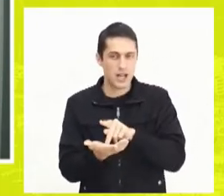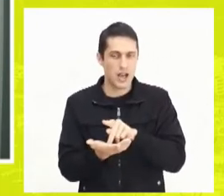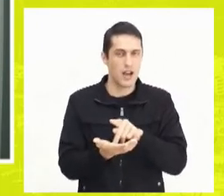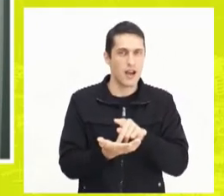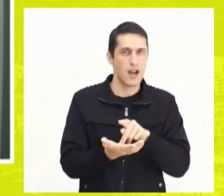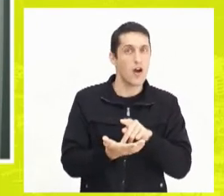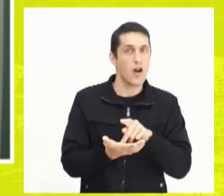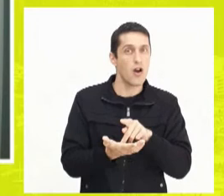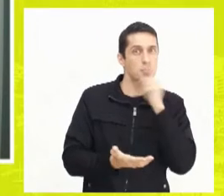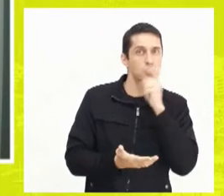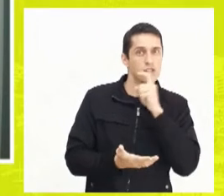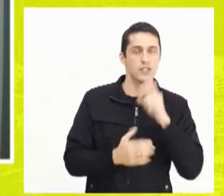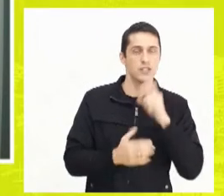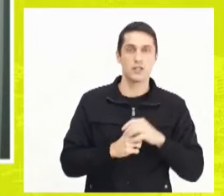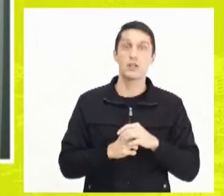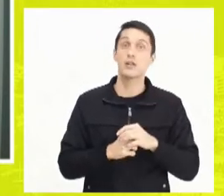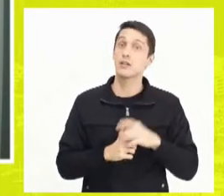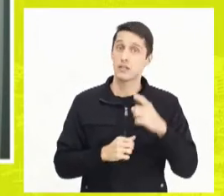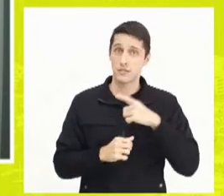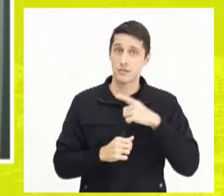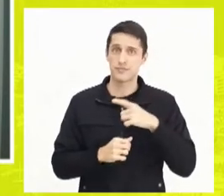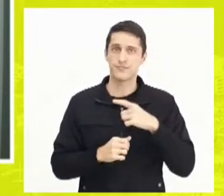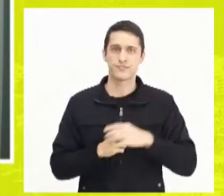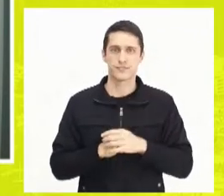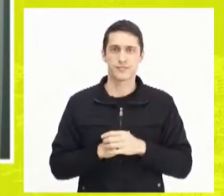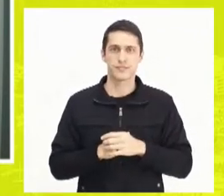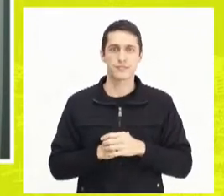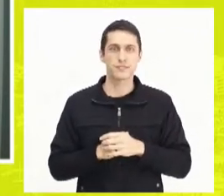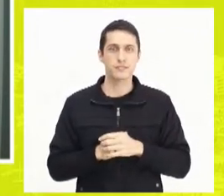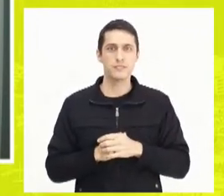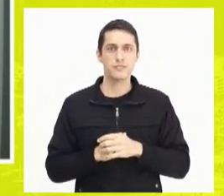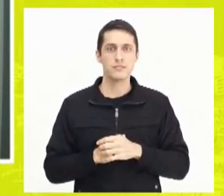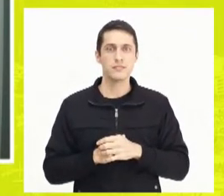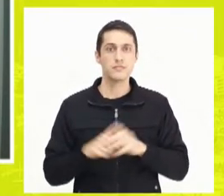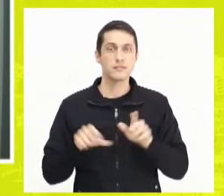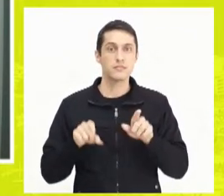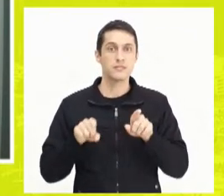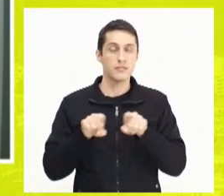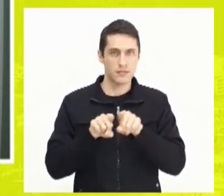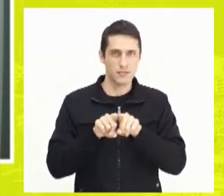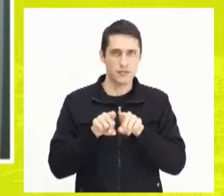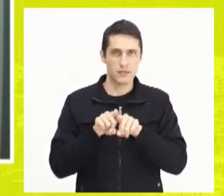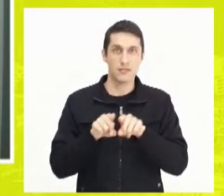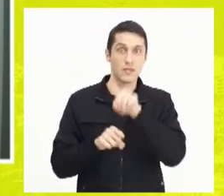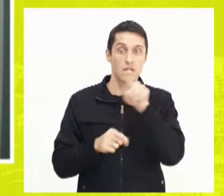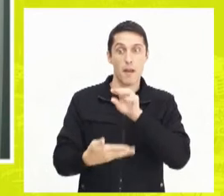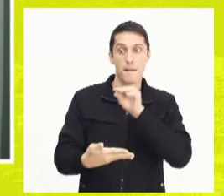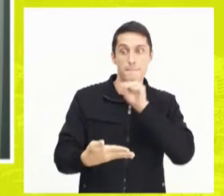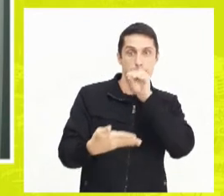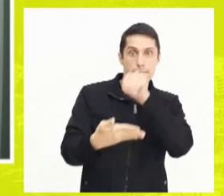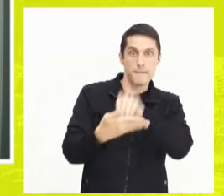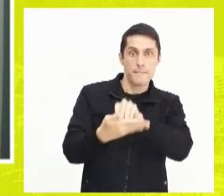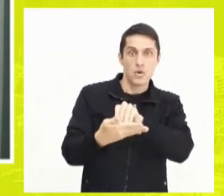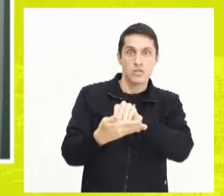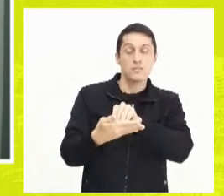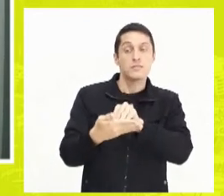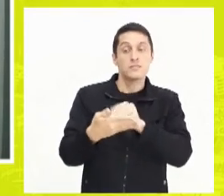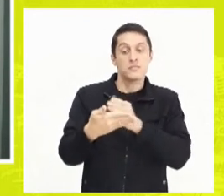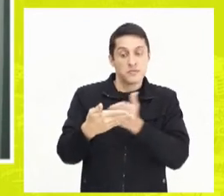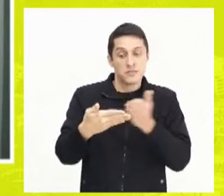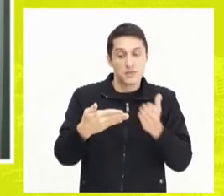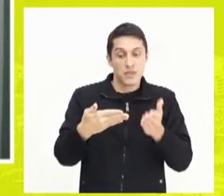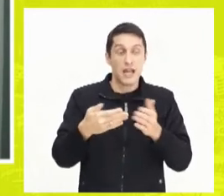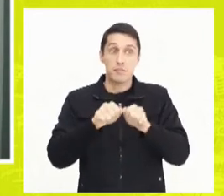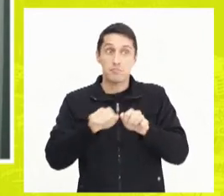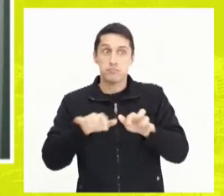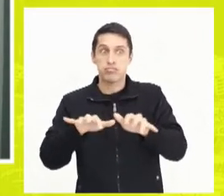that is checking if that message is true or false those search platforms and they can even tag